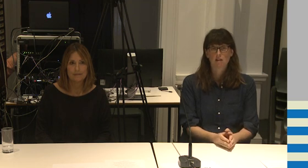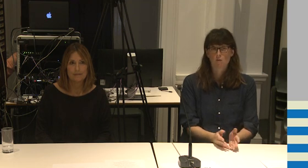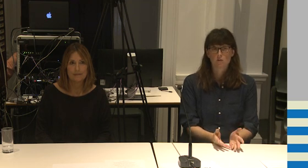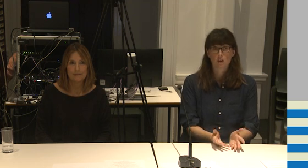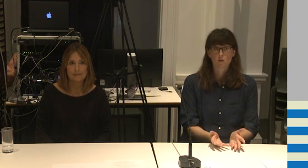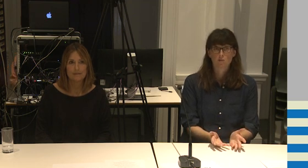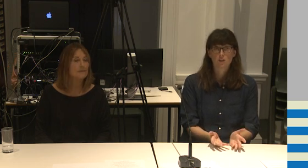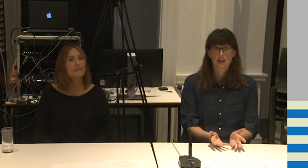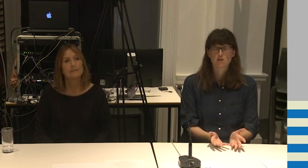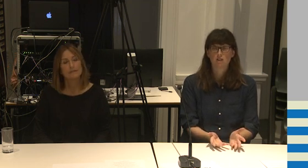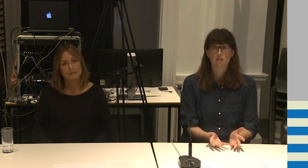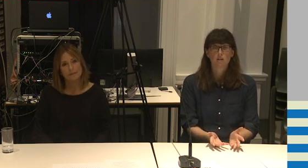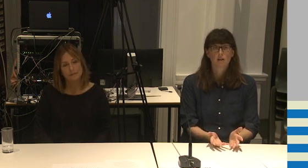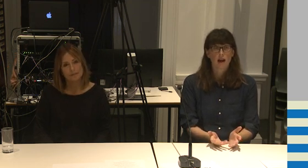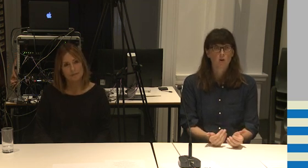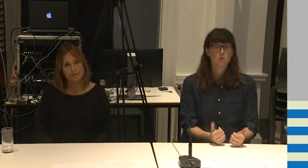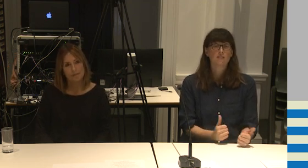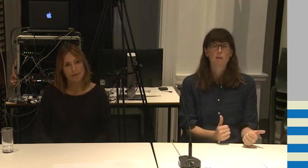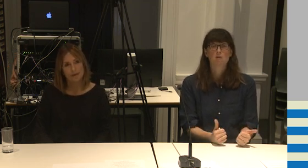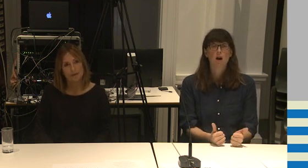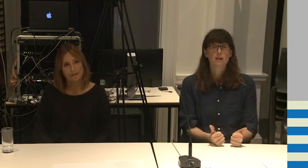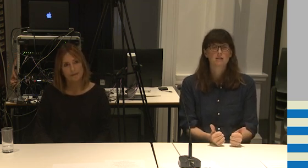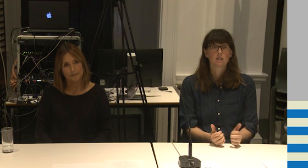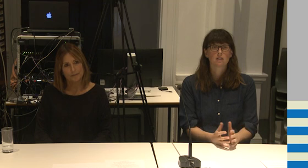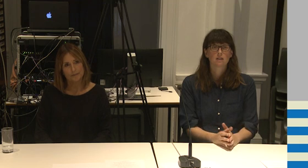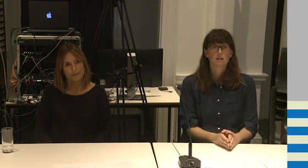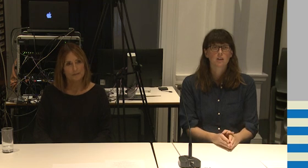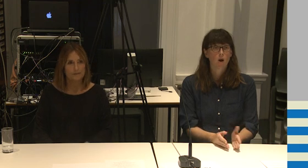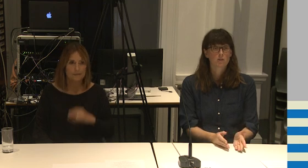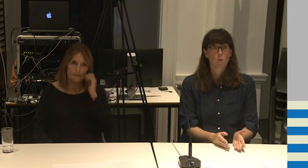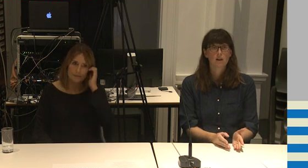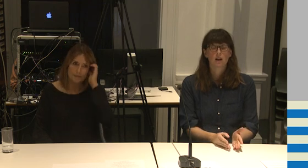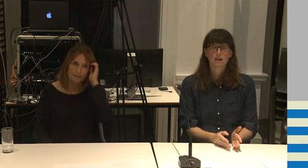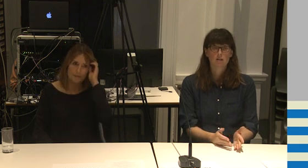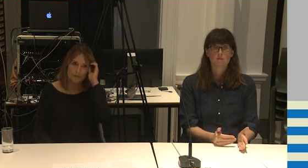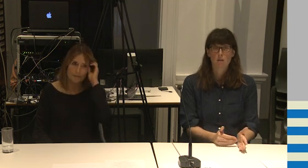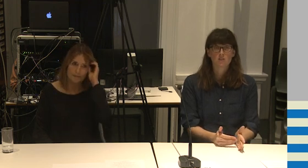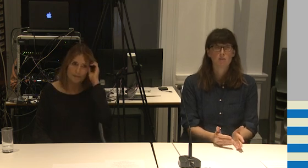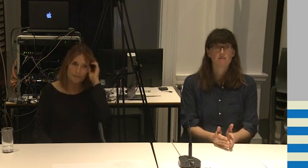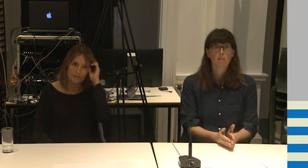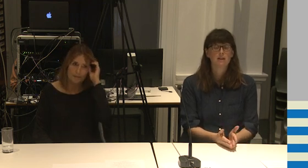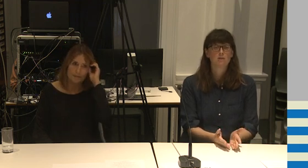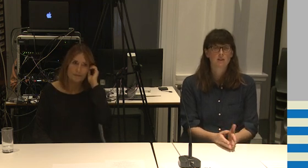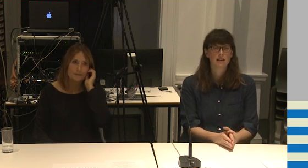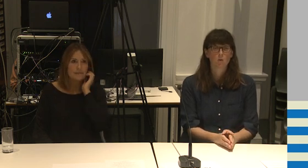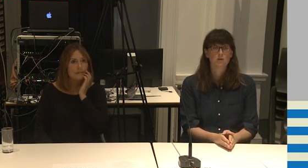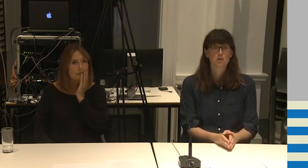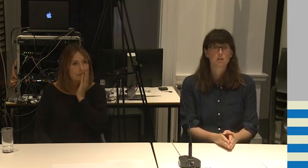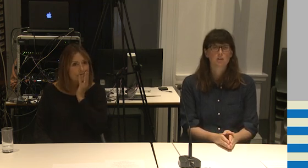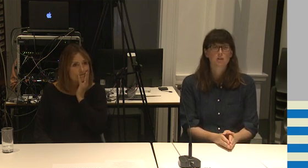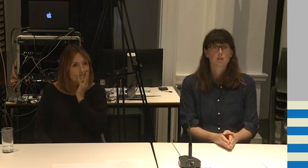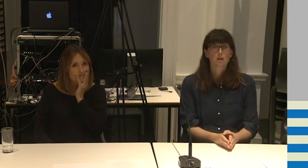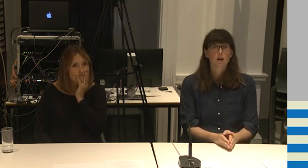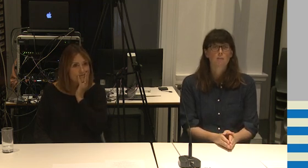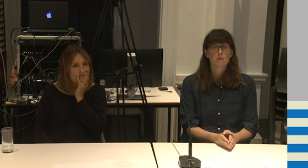resources and also communication, how you get that pride. You know, I was quite lucky that members of my family learned sign